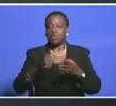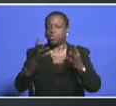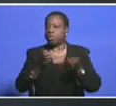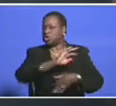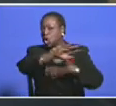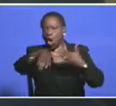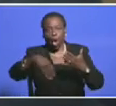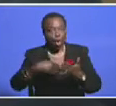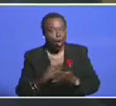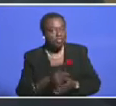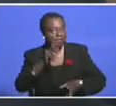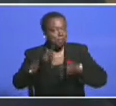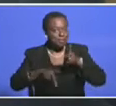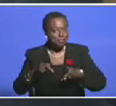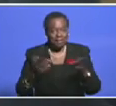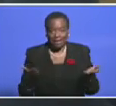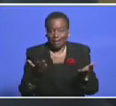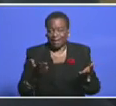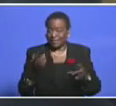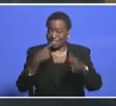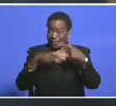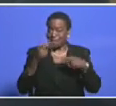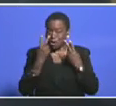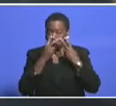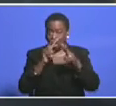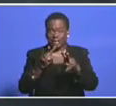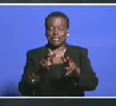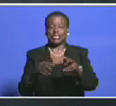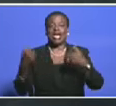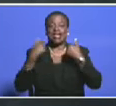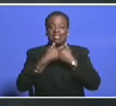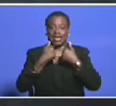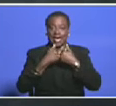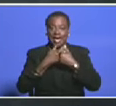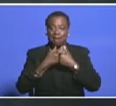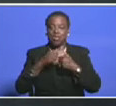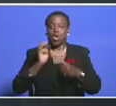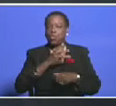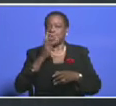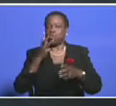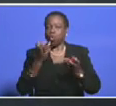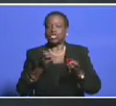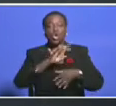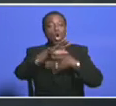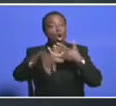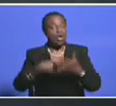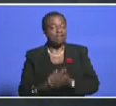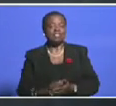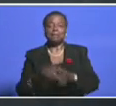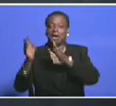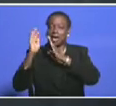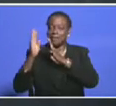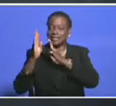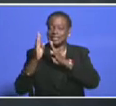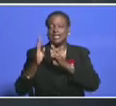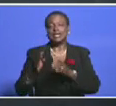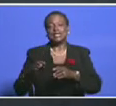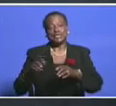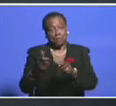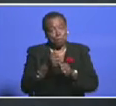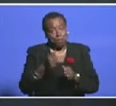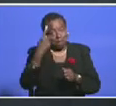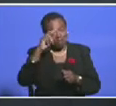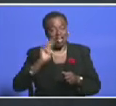family and alumni to be out there. And we want the entire Bahamas to just be rooting for us this weekend. Tomorrow